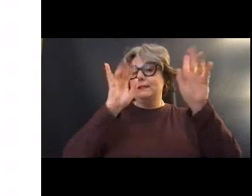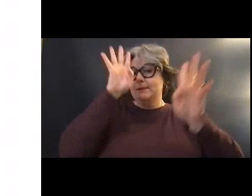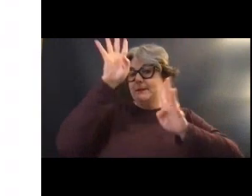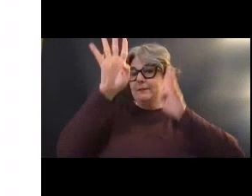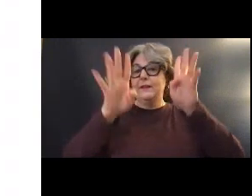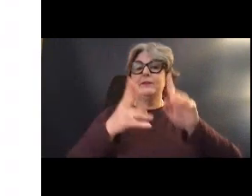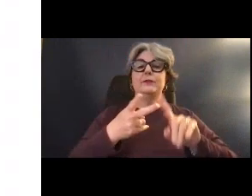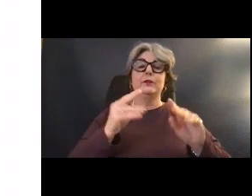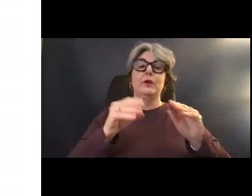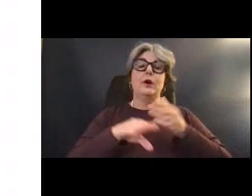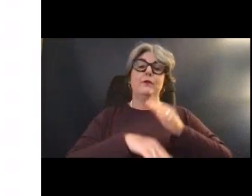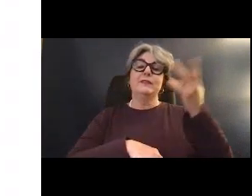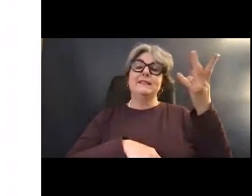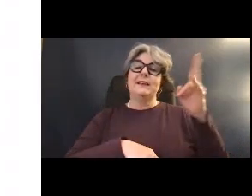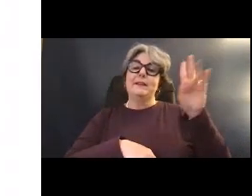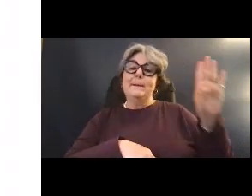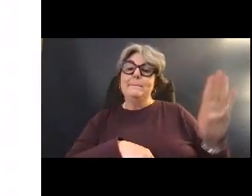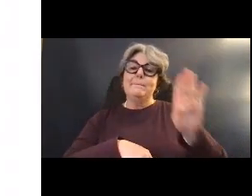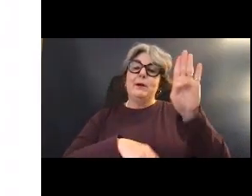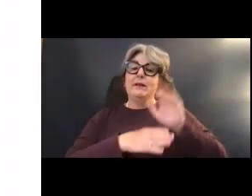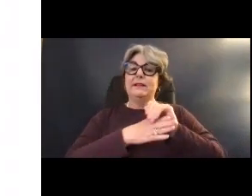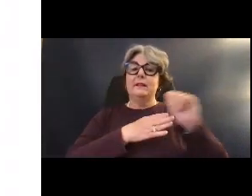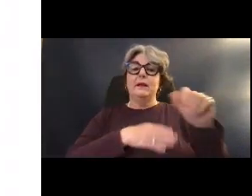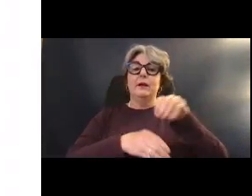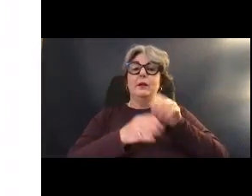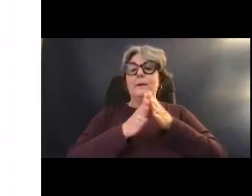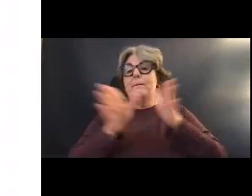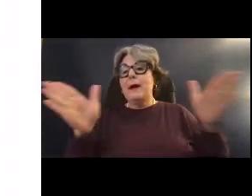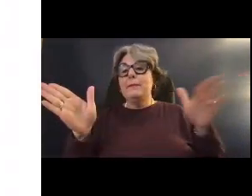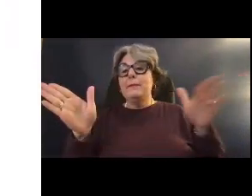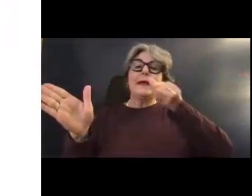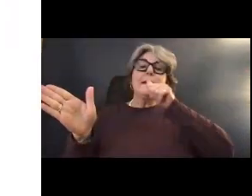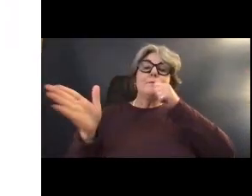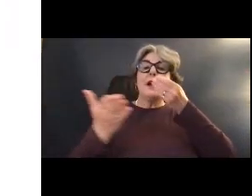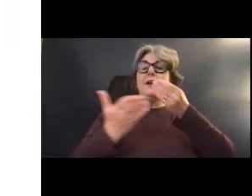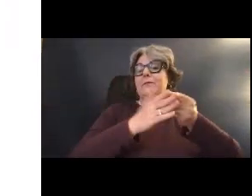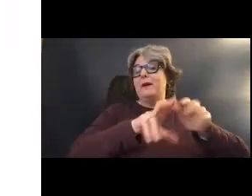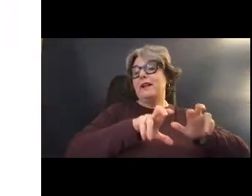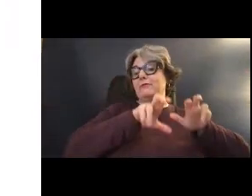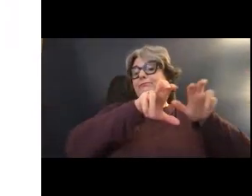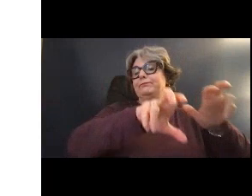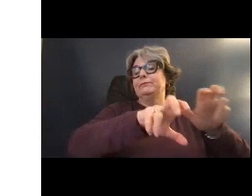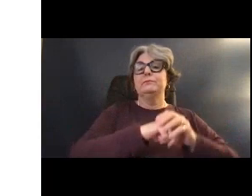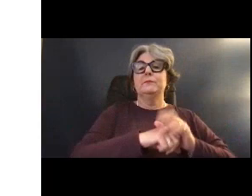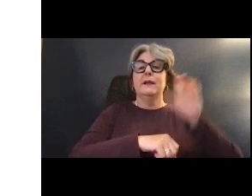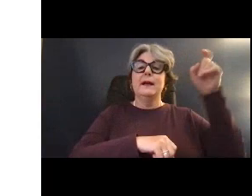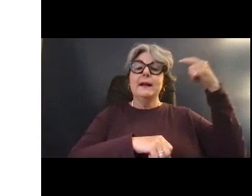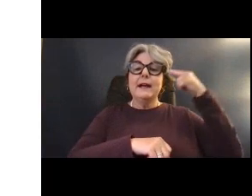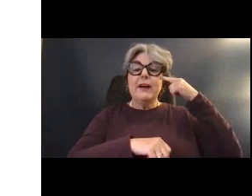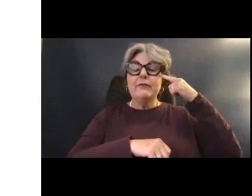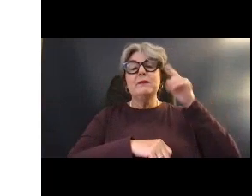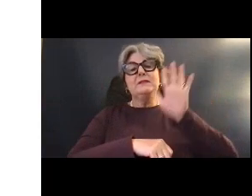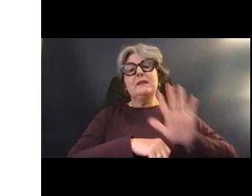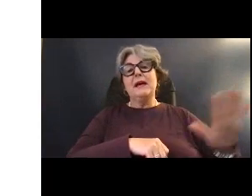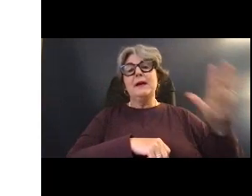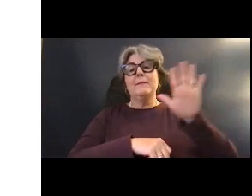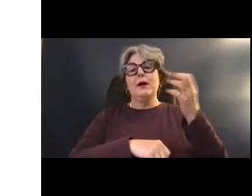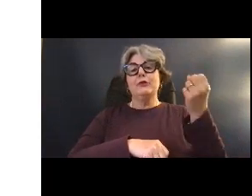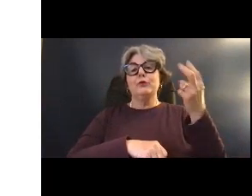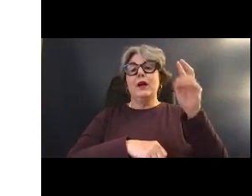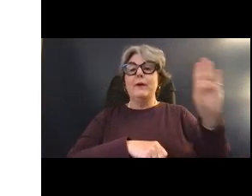to more than $17 billion, including public and private sector-led investments. Governments account for roughly $12